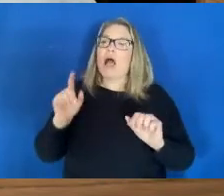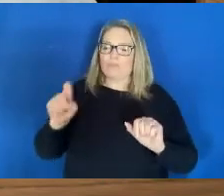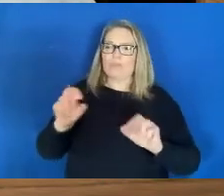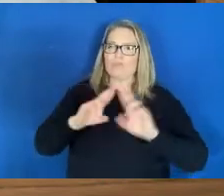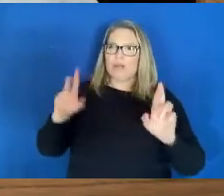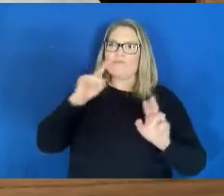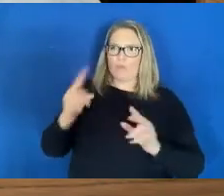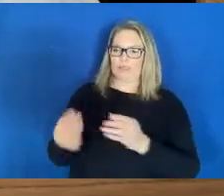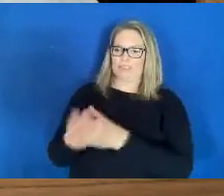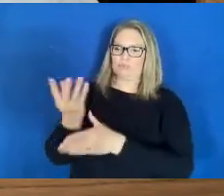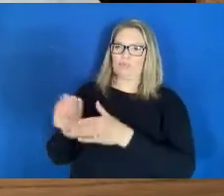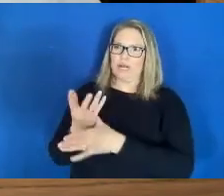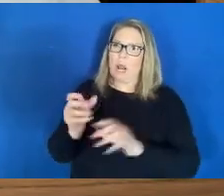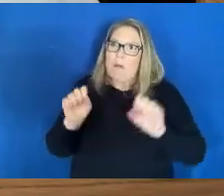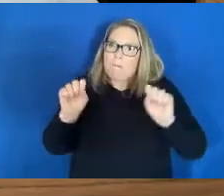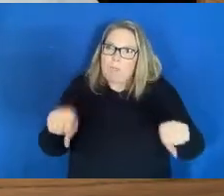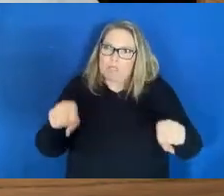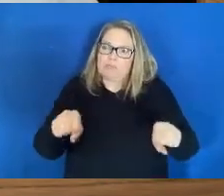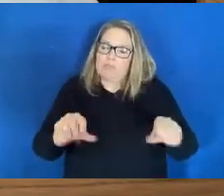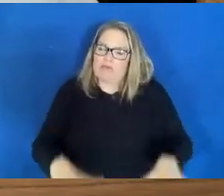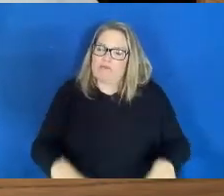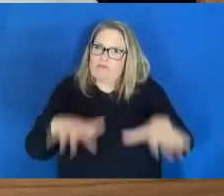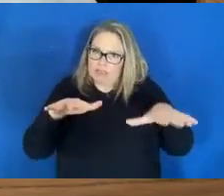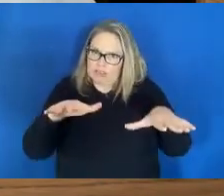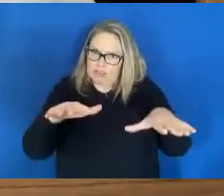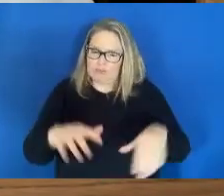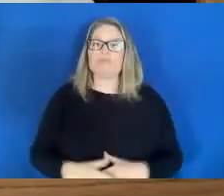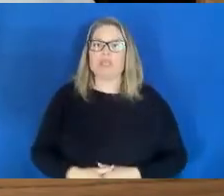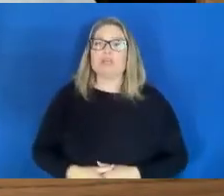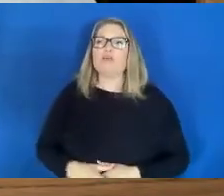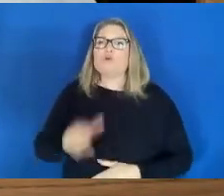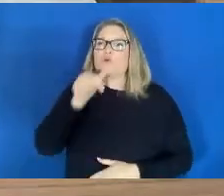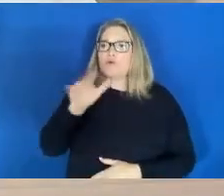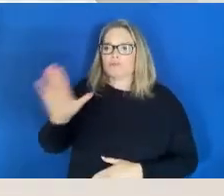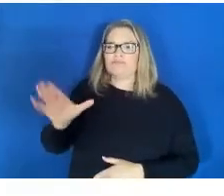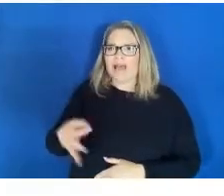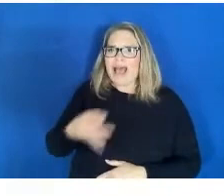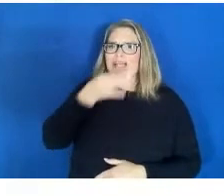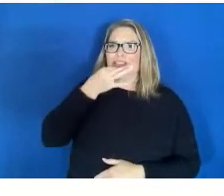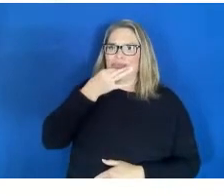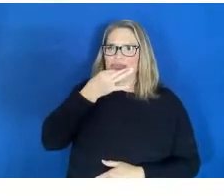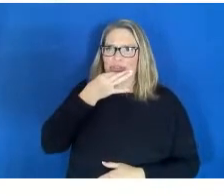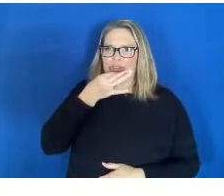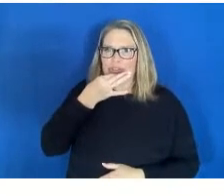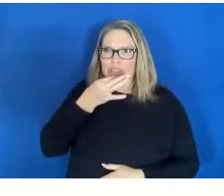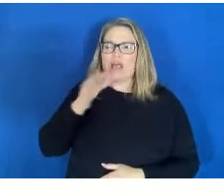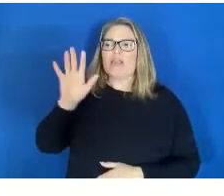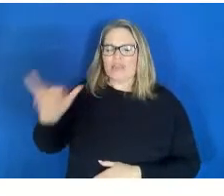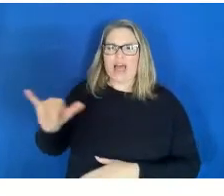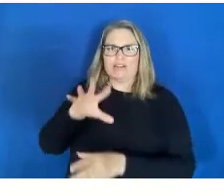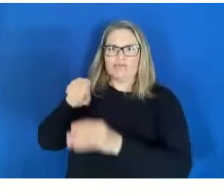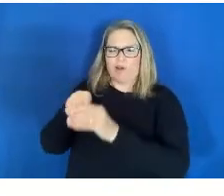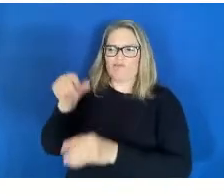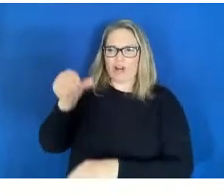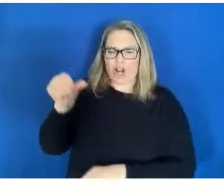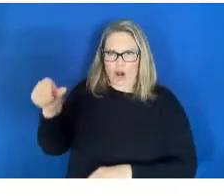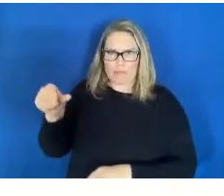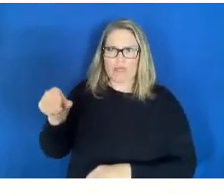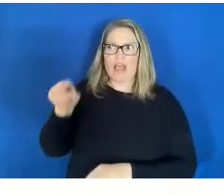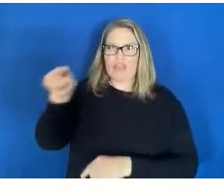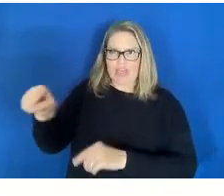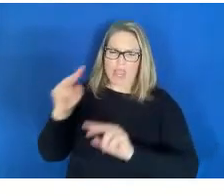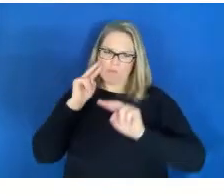spring flooding. The Hydrology Centre, which is part of Environment and Local Government, is a key partner in